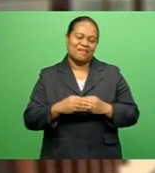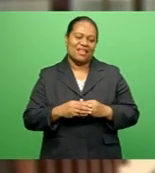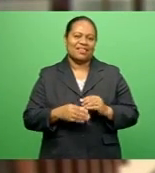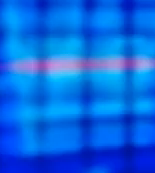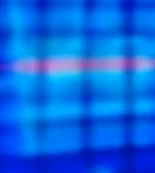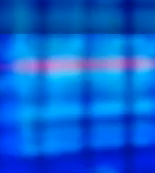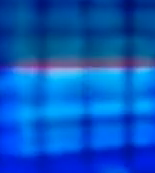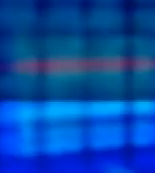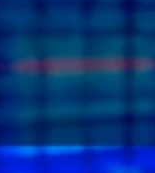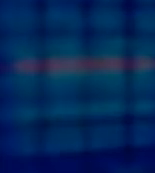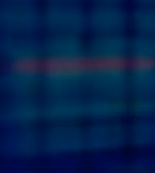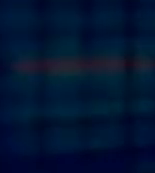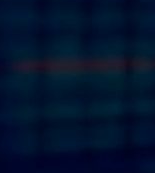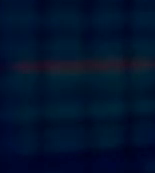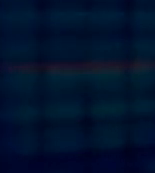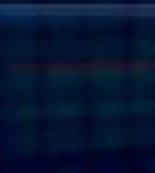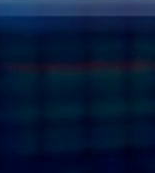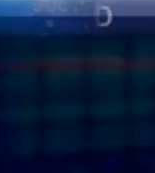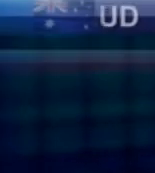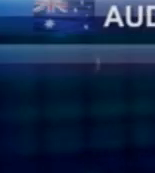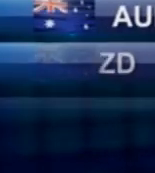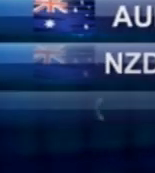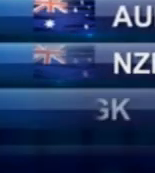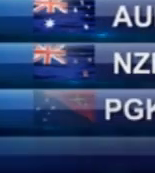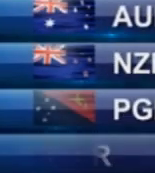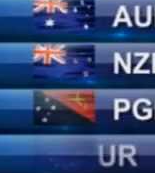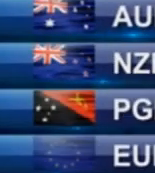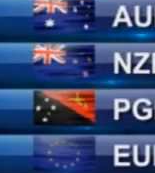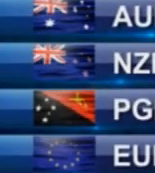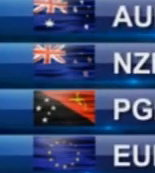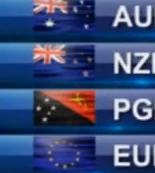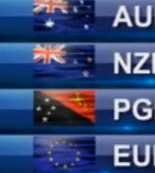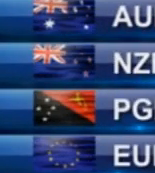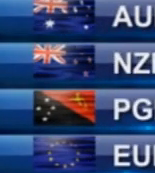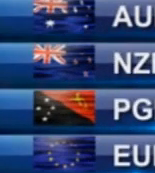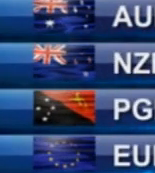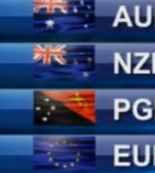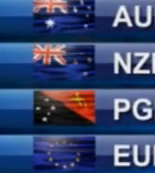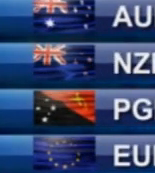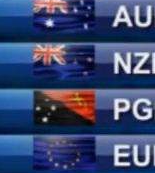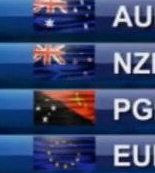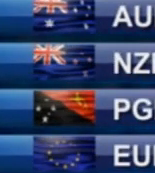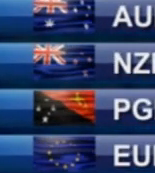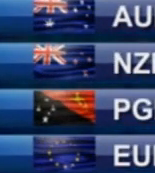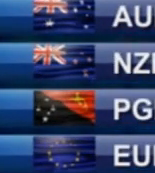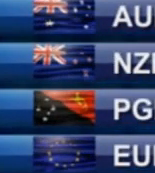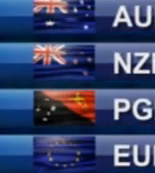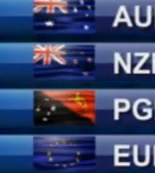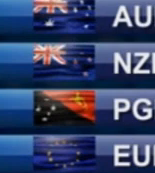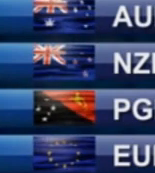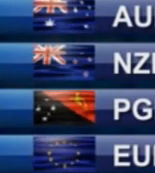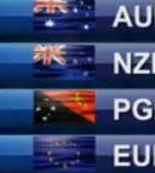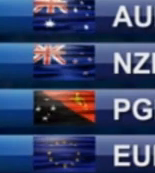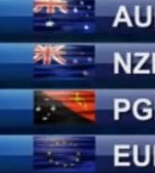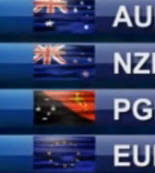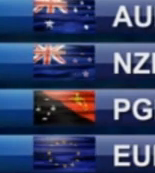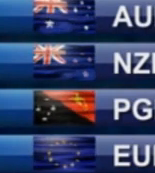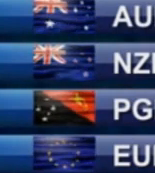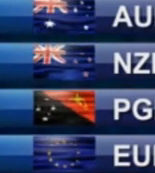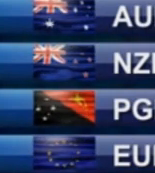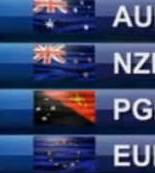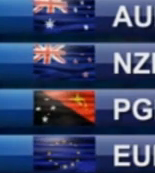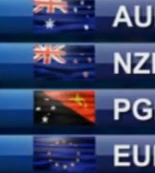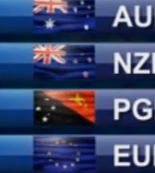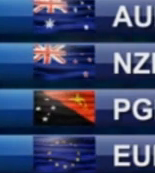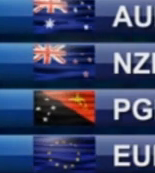Vinaka. Here are the local exchange rates as set early this morning. The Fiji dollar showed gains against the Chinese yuan, the US dollar and the Japanese